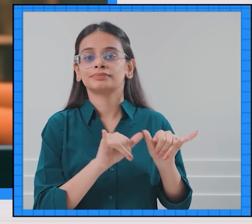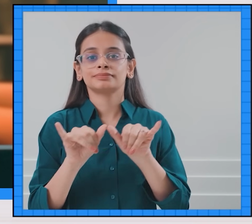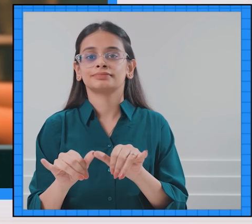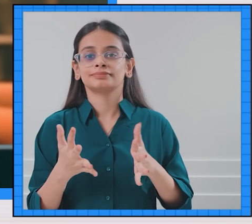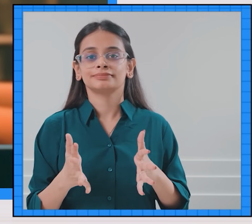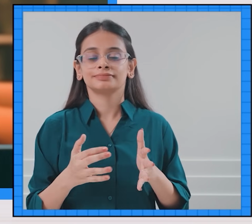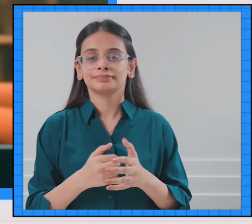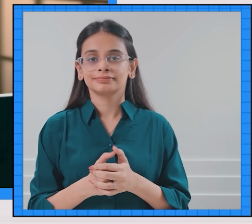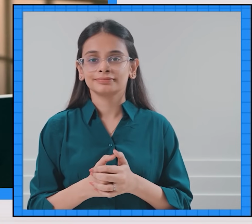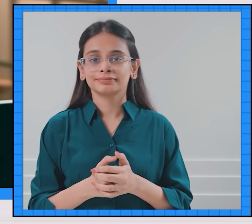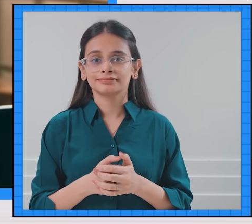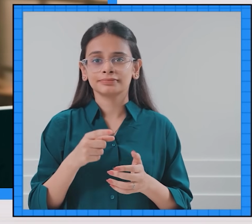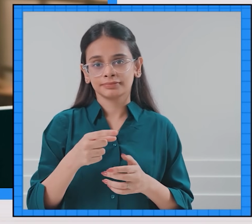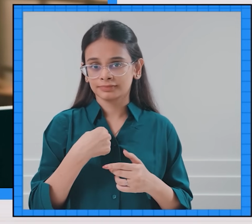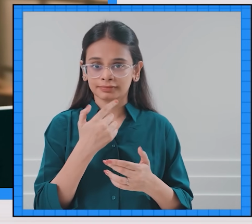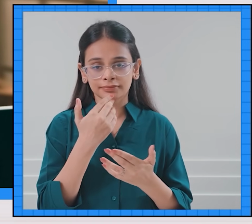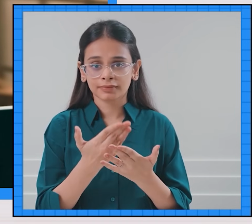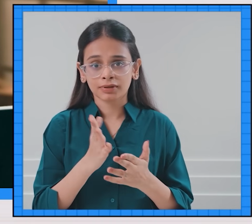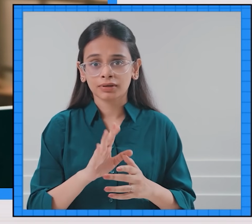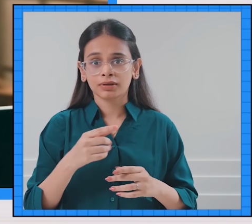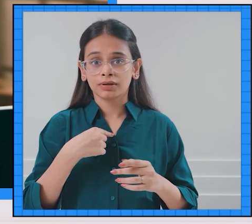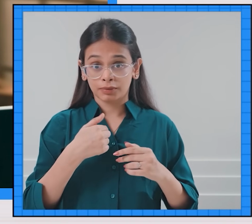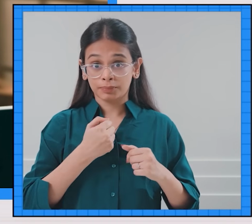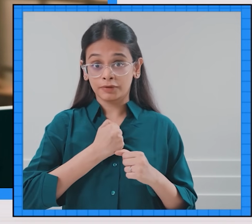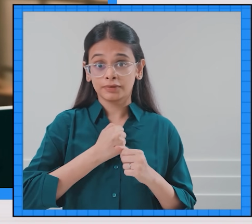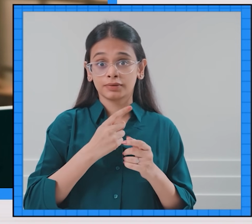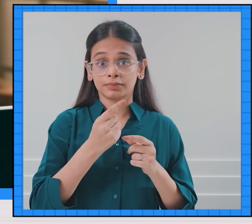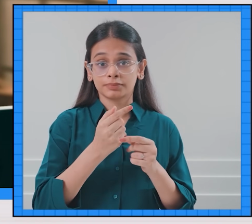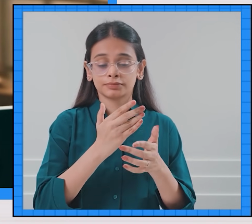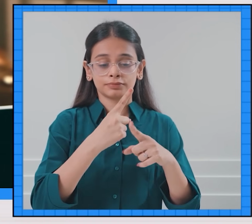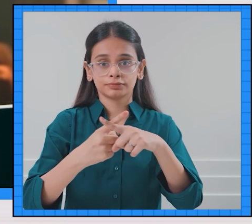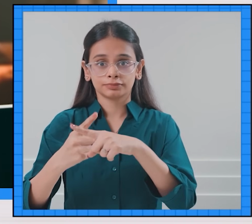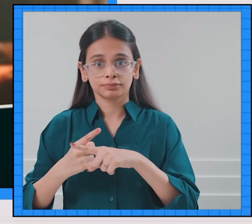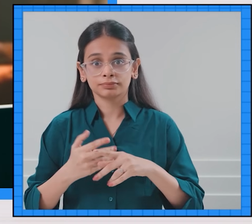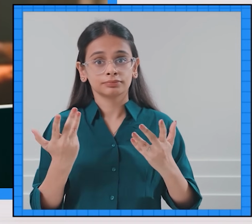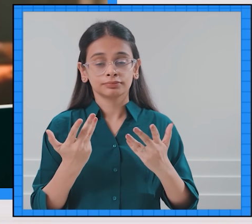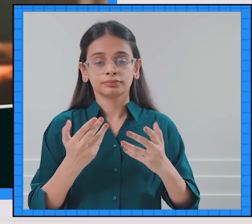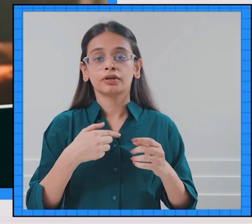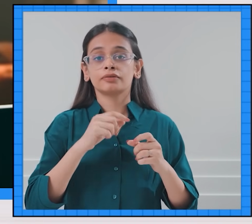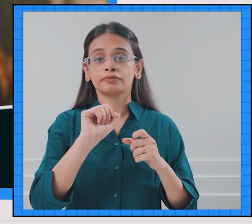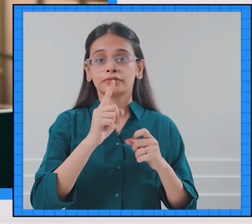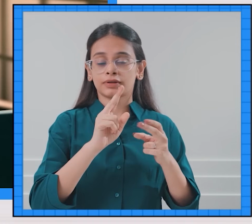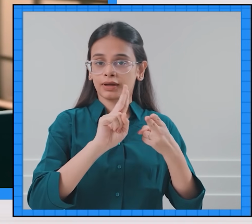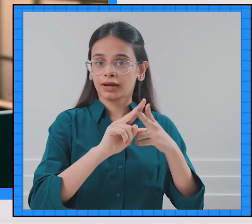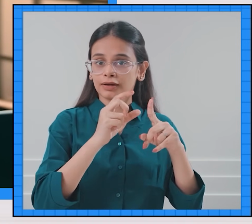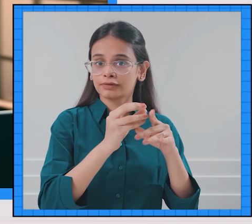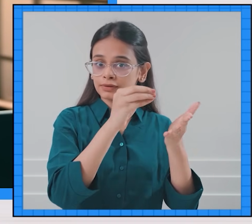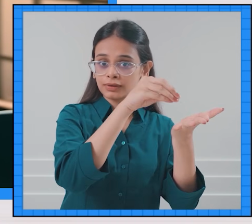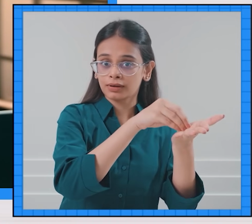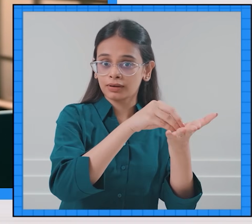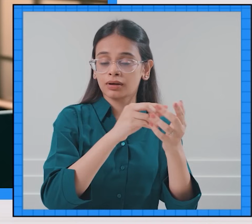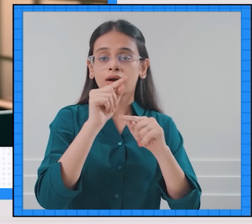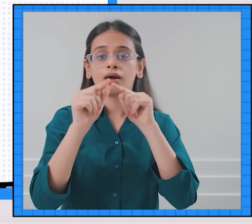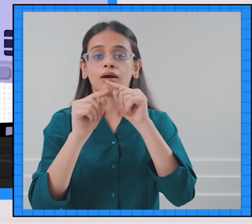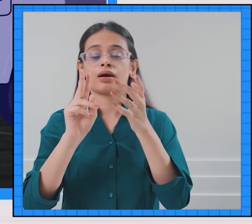your emergency corpus. Having said that, I've split my emergency corpus into two vehicles, a classic FD and an